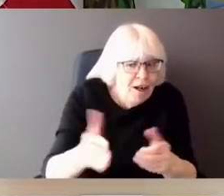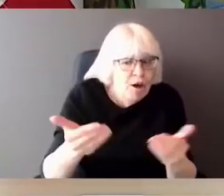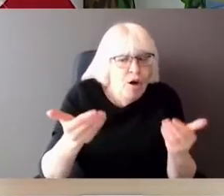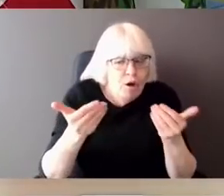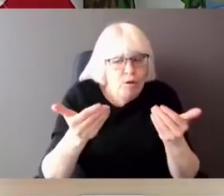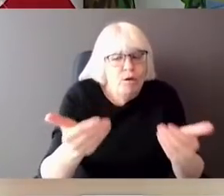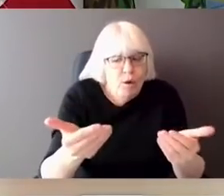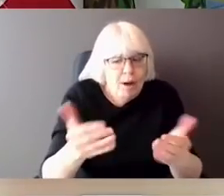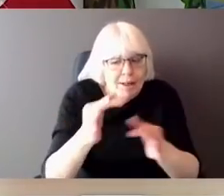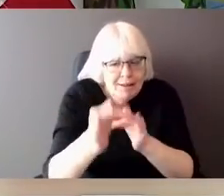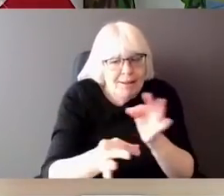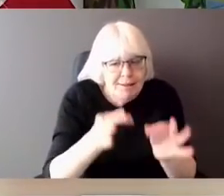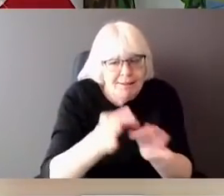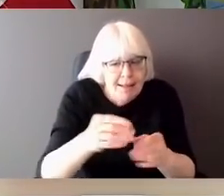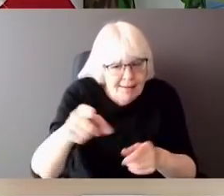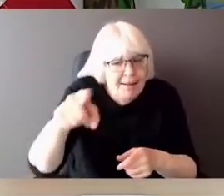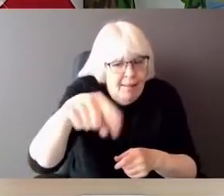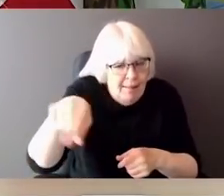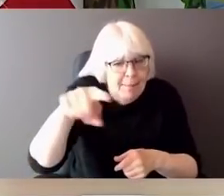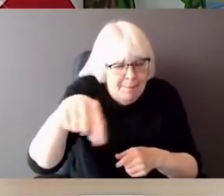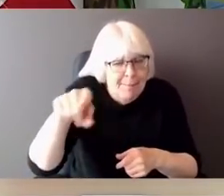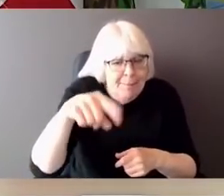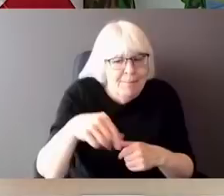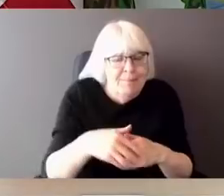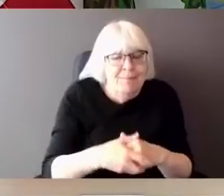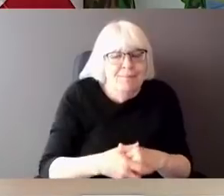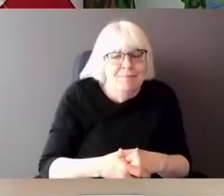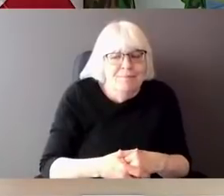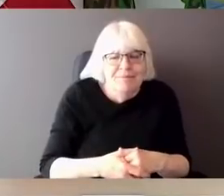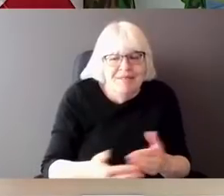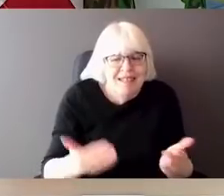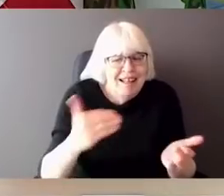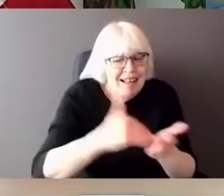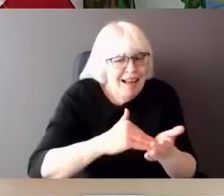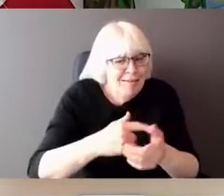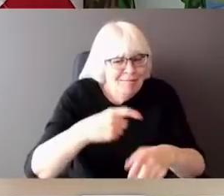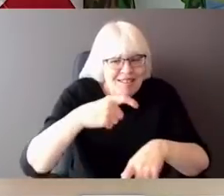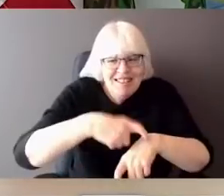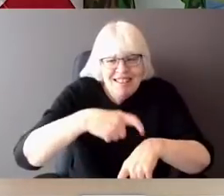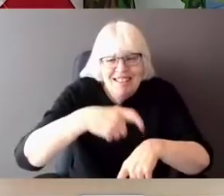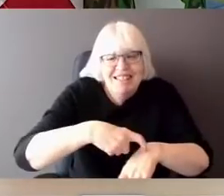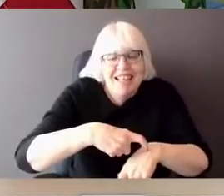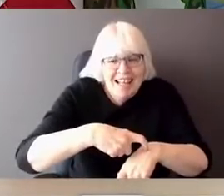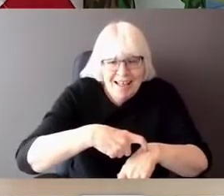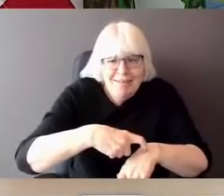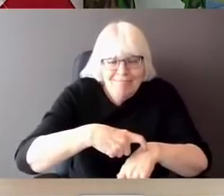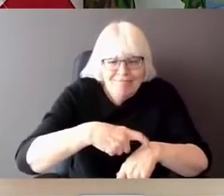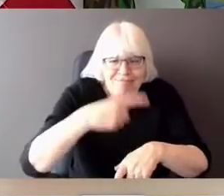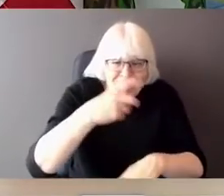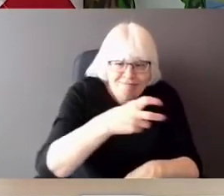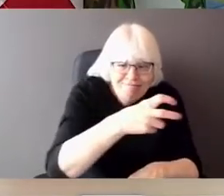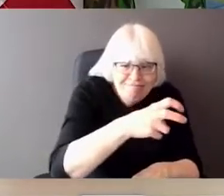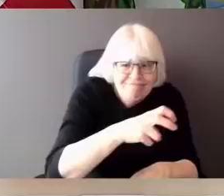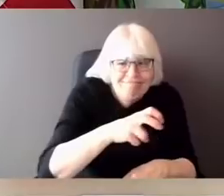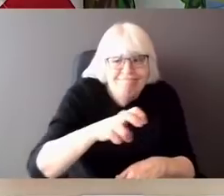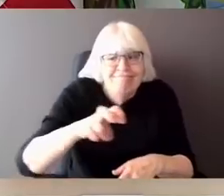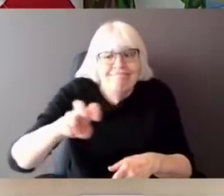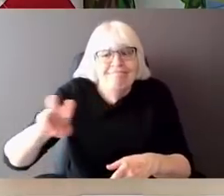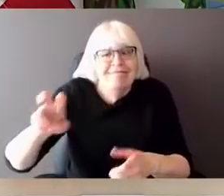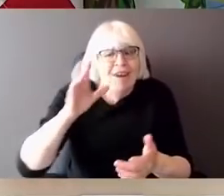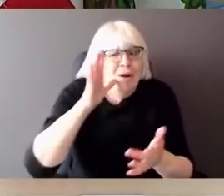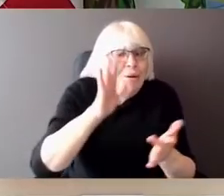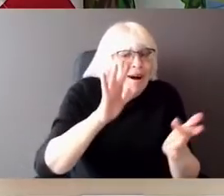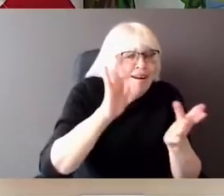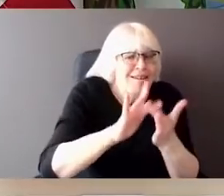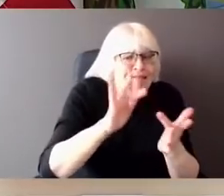again, this will be also a transition period, and we'll be certainly speaking to our colleagues at Health PI about what that